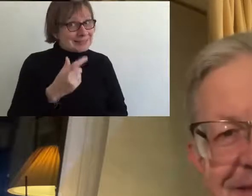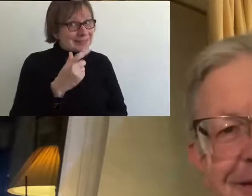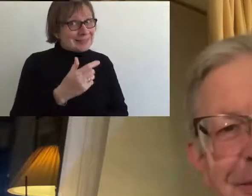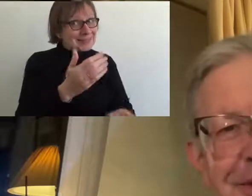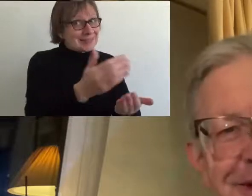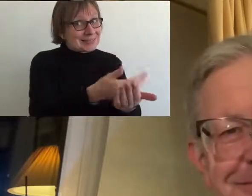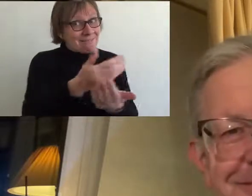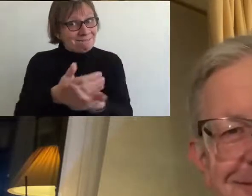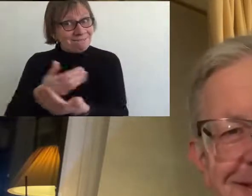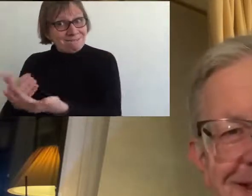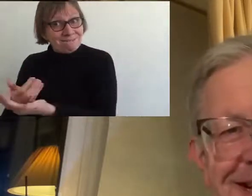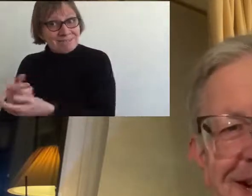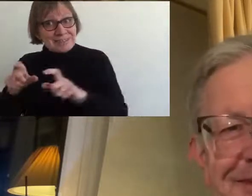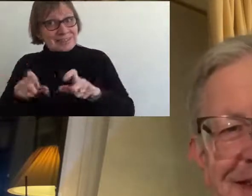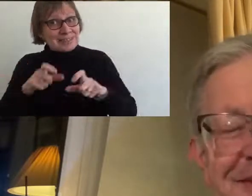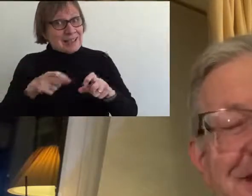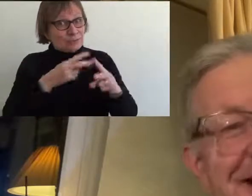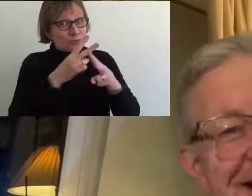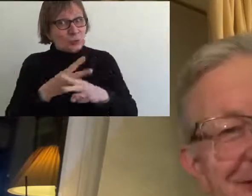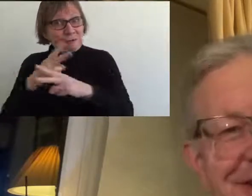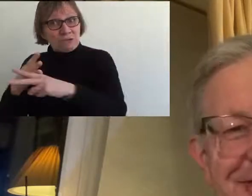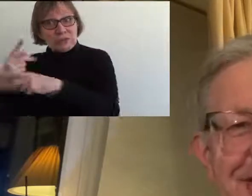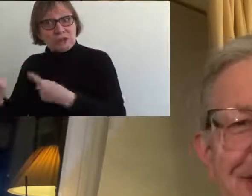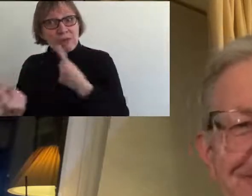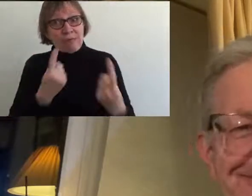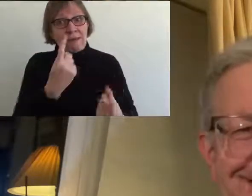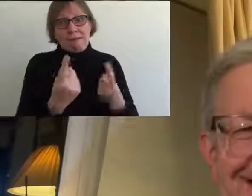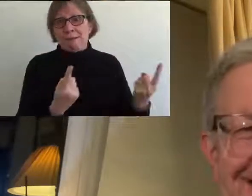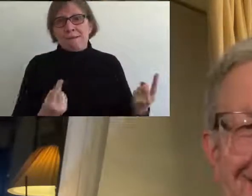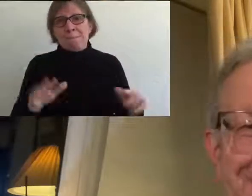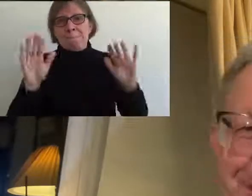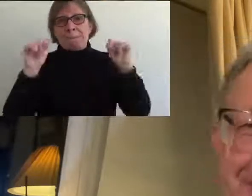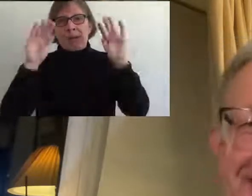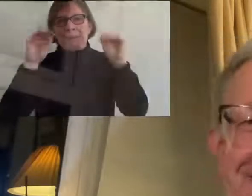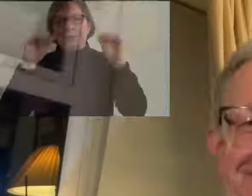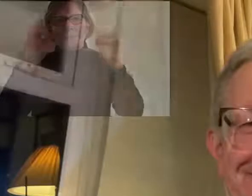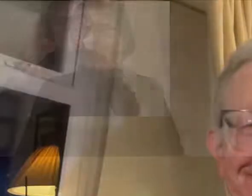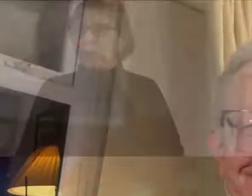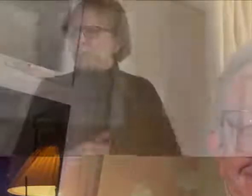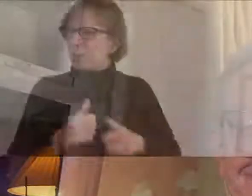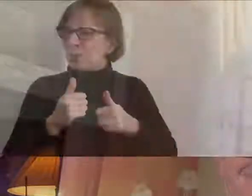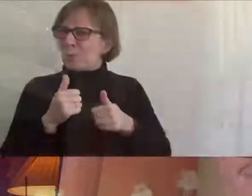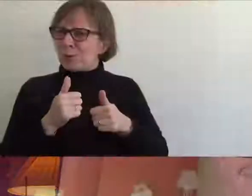Stay safe, everybody. Take care of yourselves. Take care of each other. Bye-bye now.